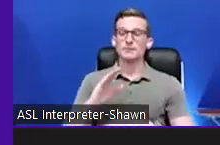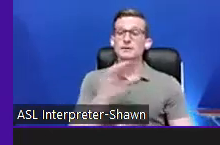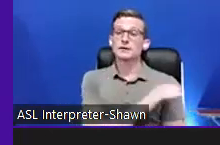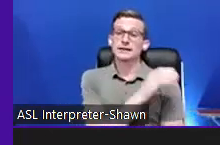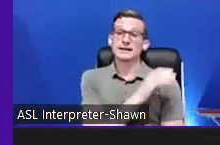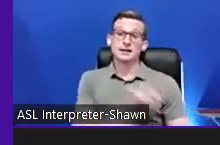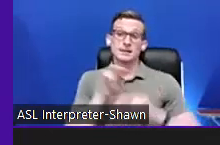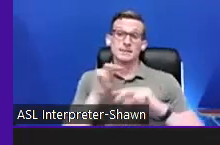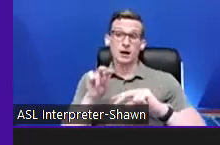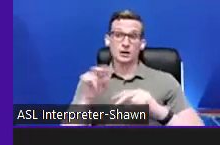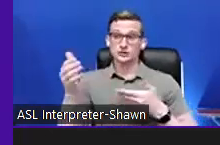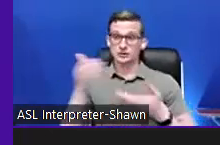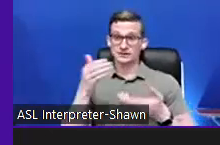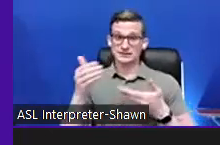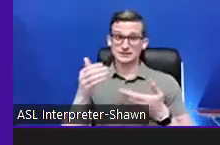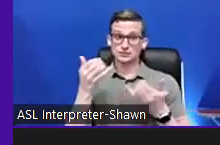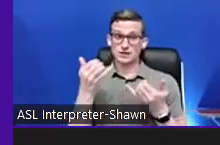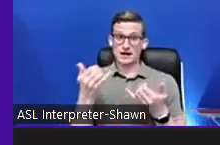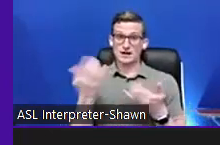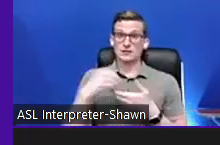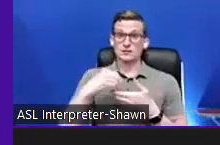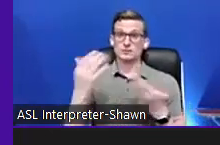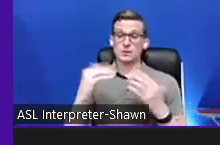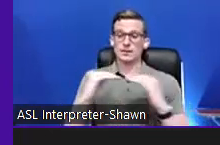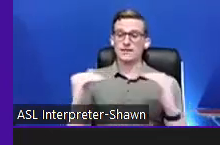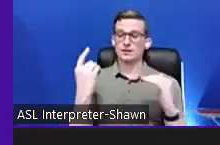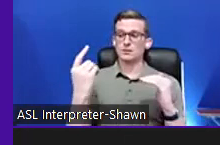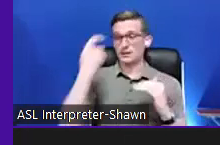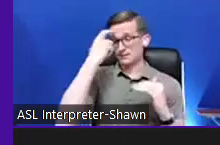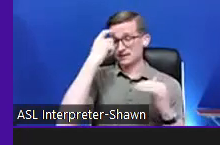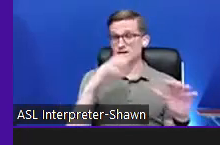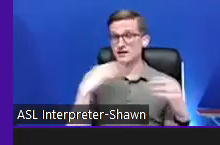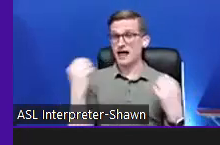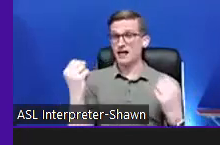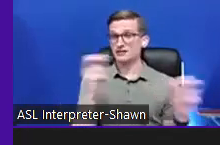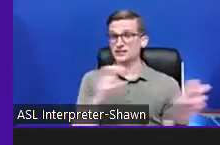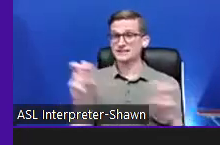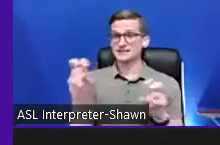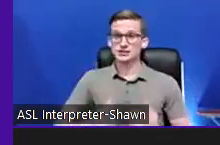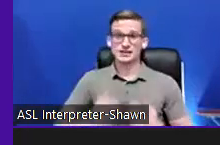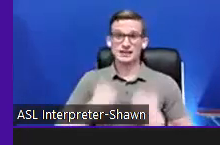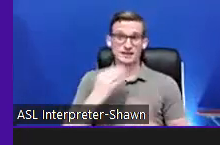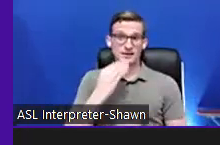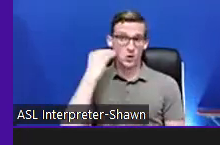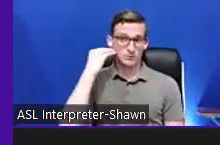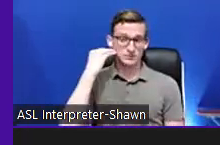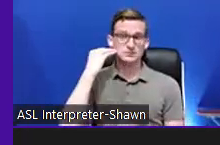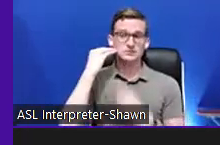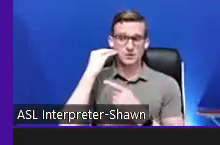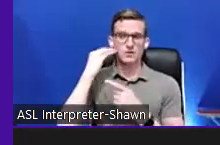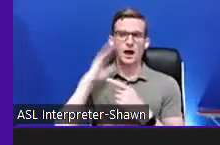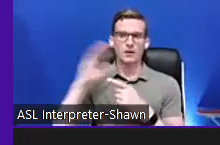services at this point include our level 1 mental health transitional living homes. And so I'm going to go over those rules